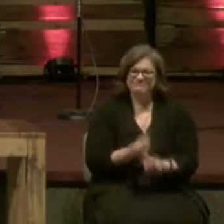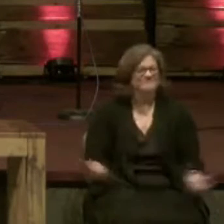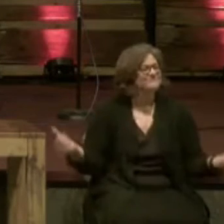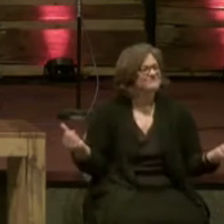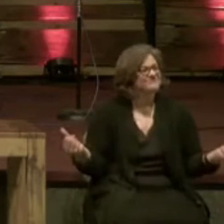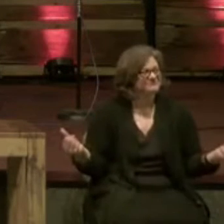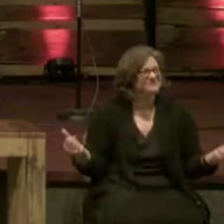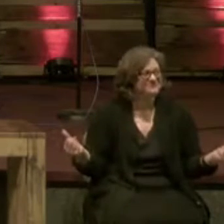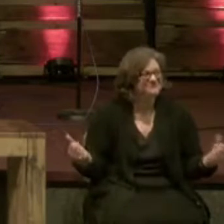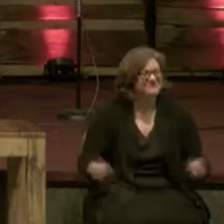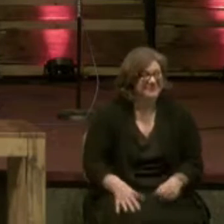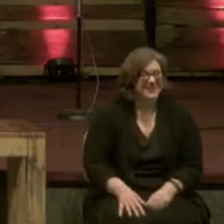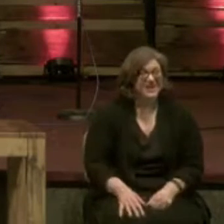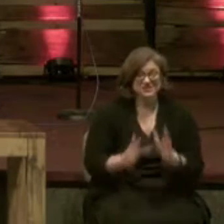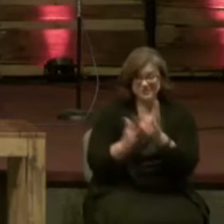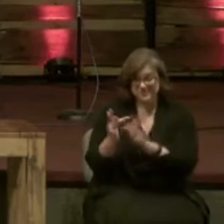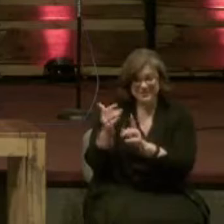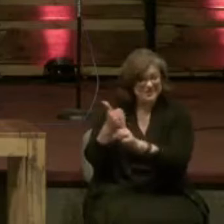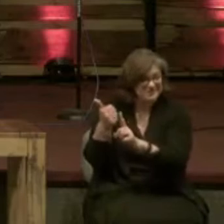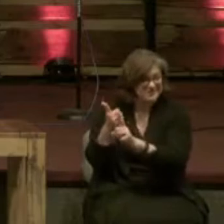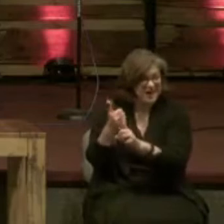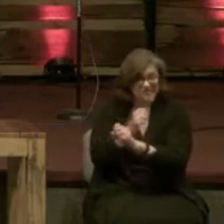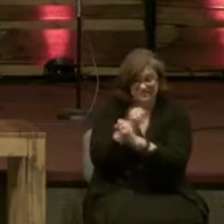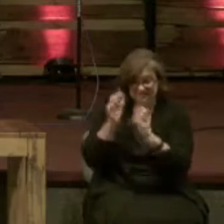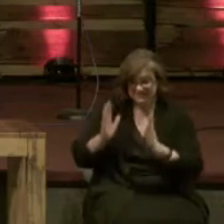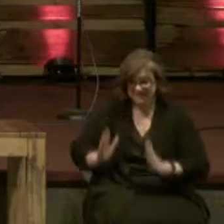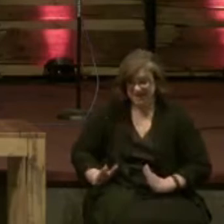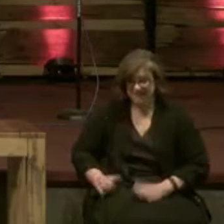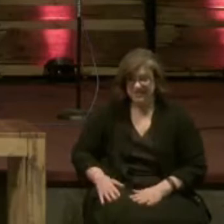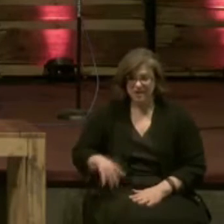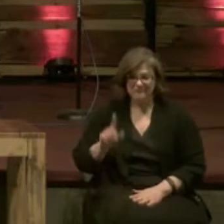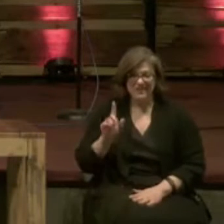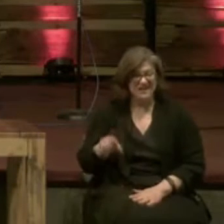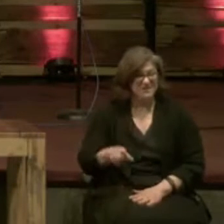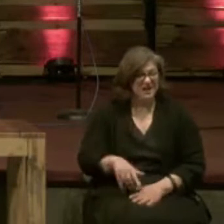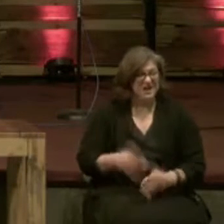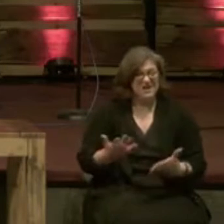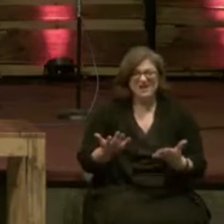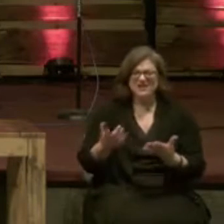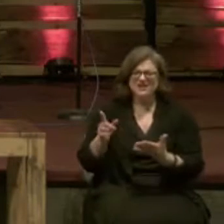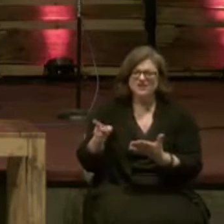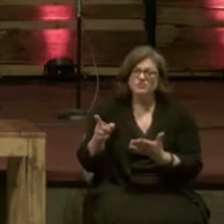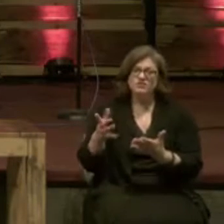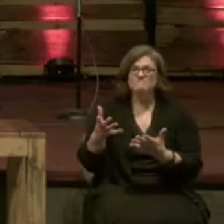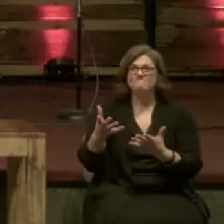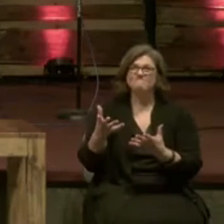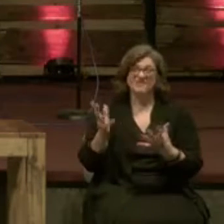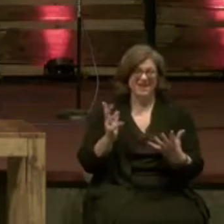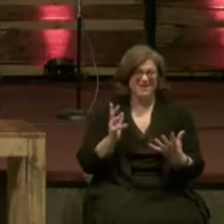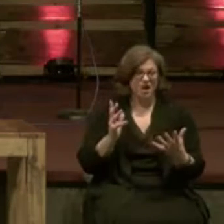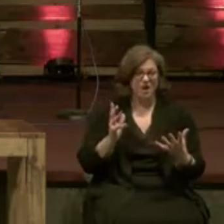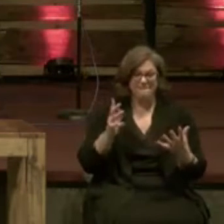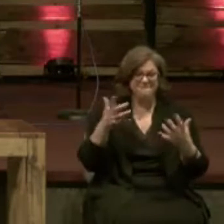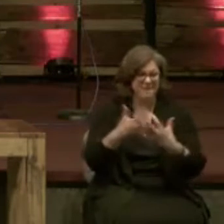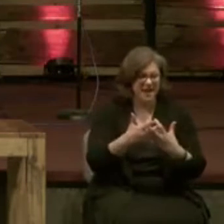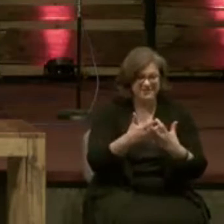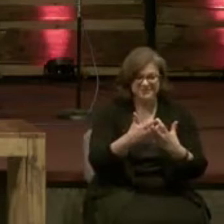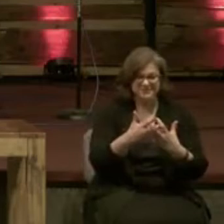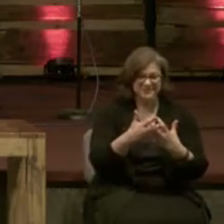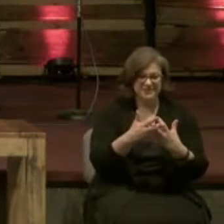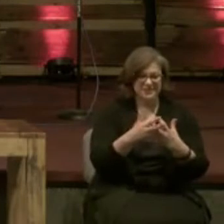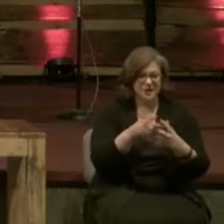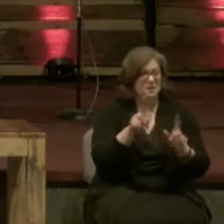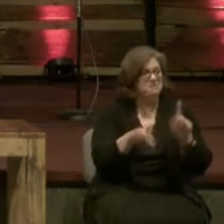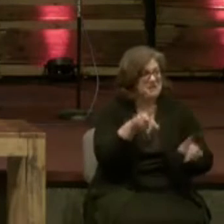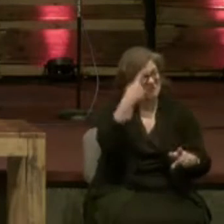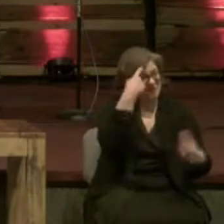See, Jesus, the Messiah, he'd never fit in a man-made box because he's so much bigger. There are people who